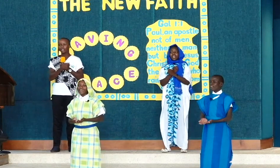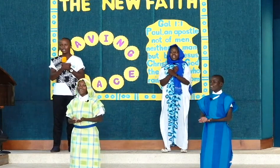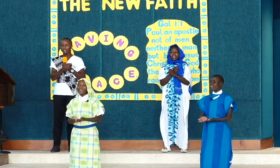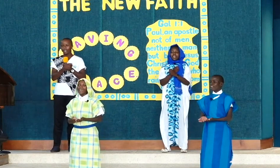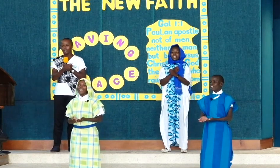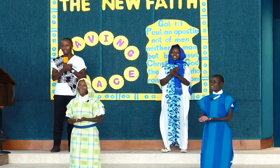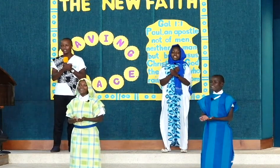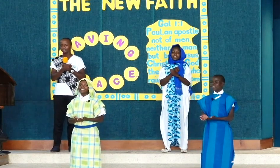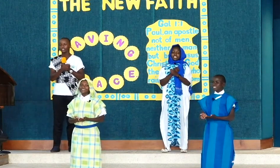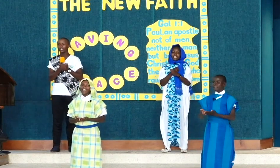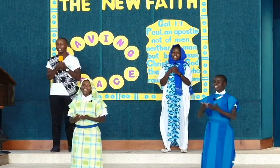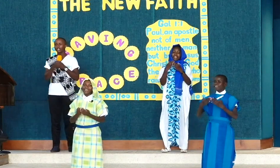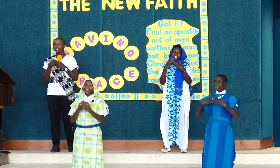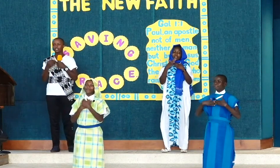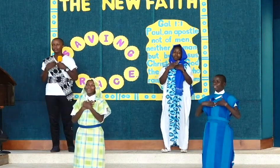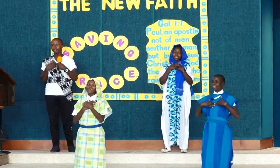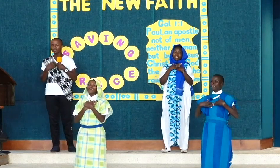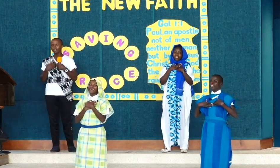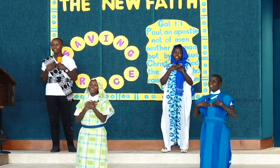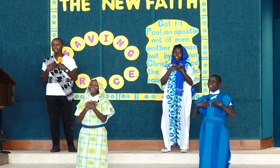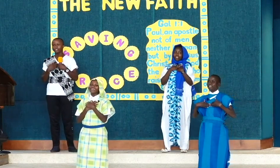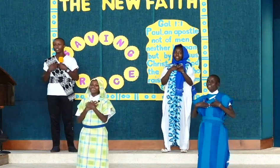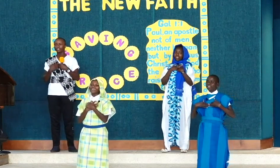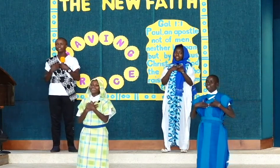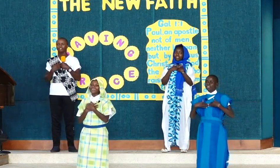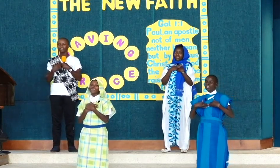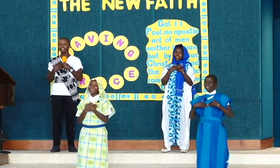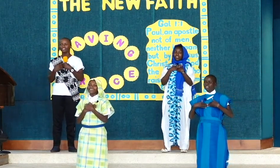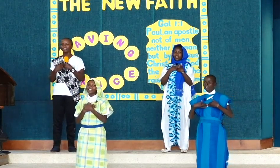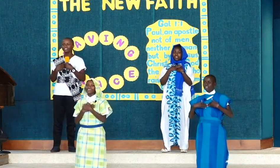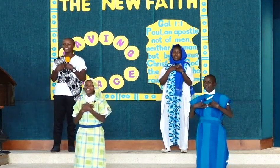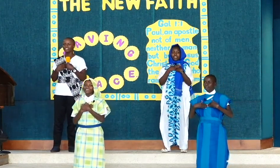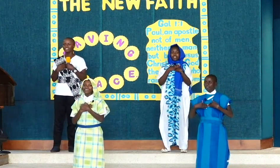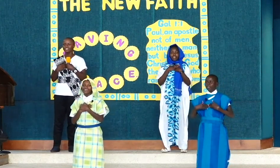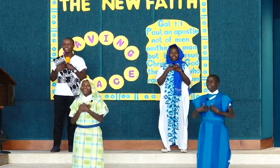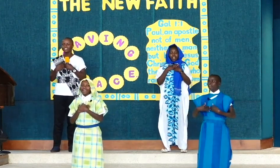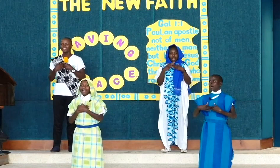a wretch like me.